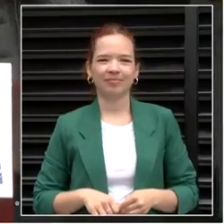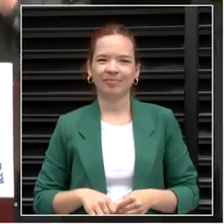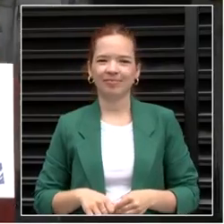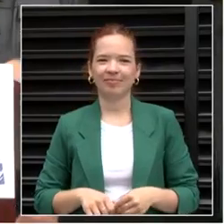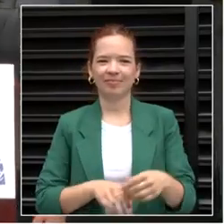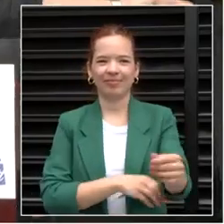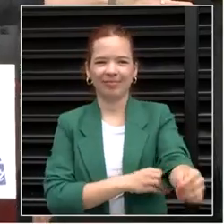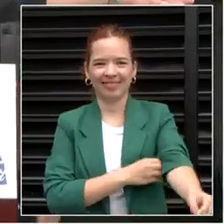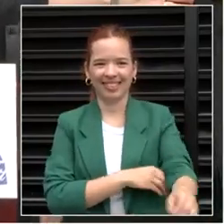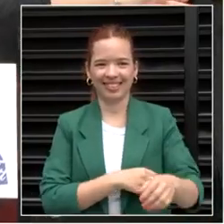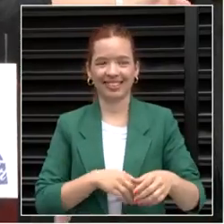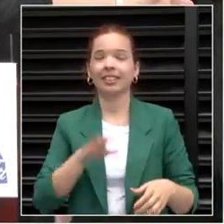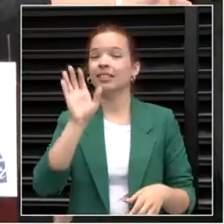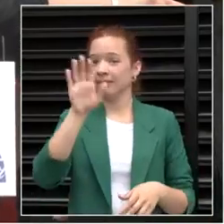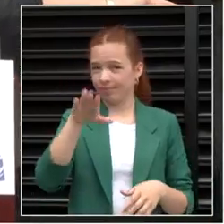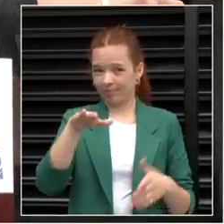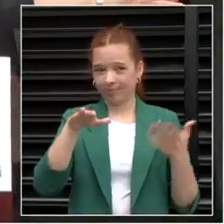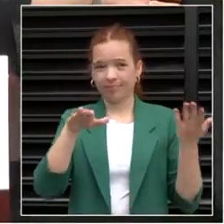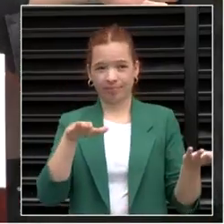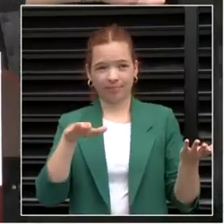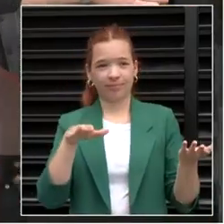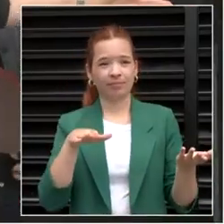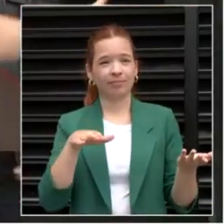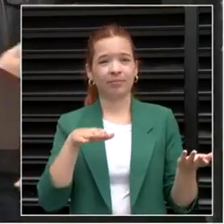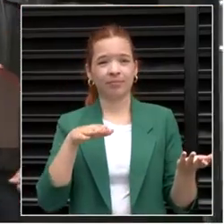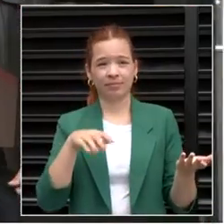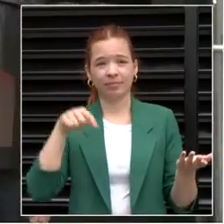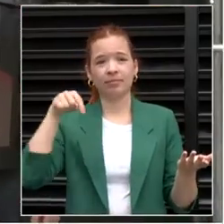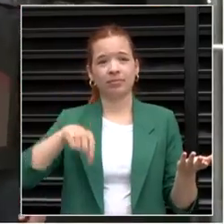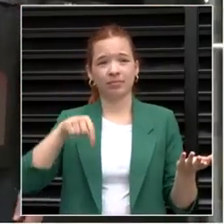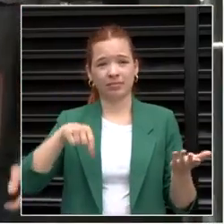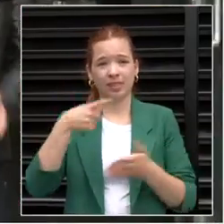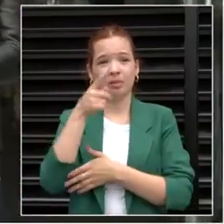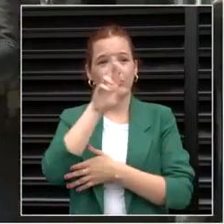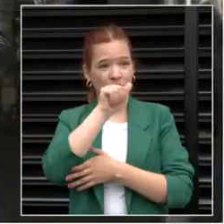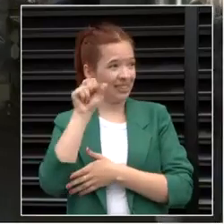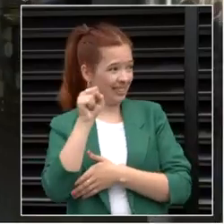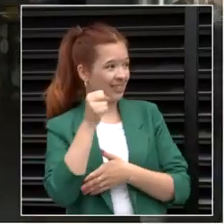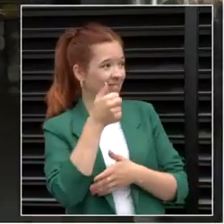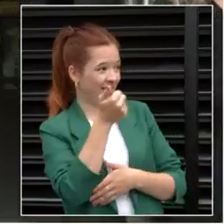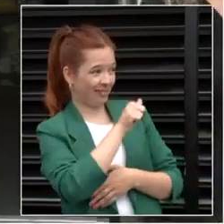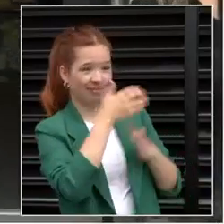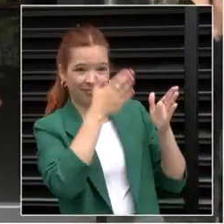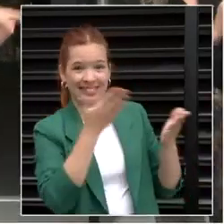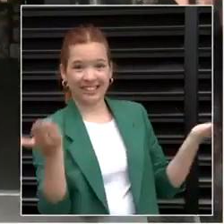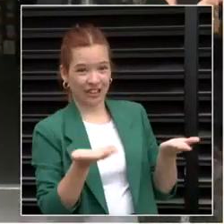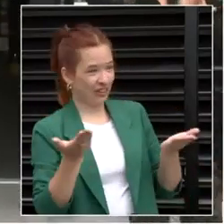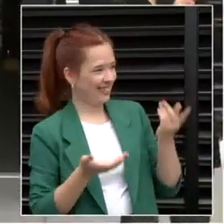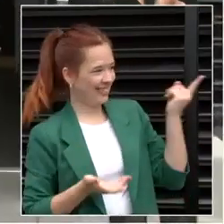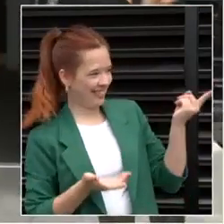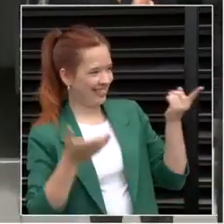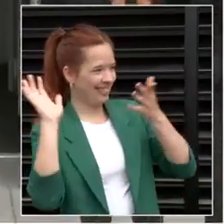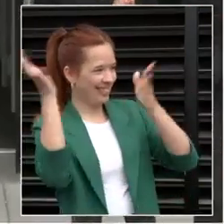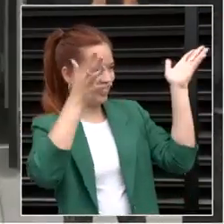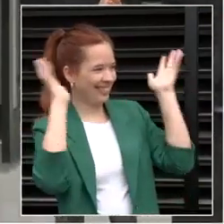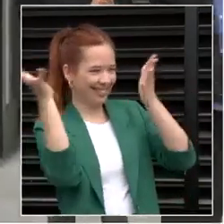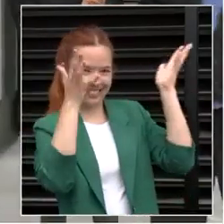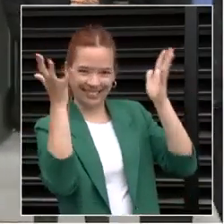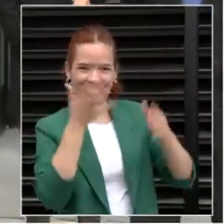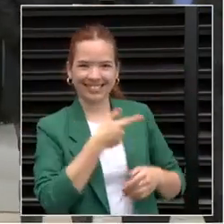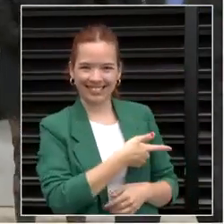By the way, this is Bernard Pra, the artist. Let's give him a round of applause. Good photo op